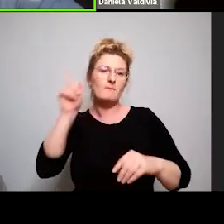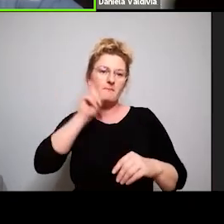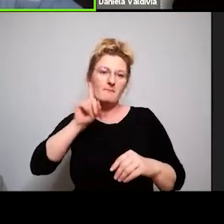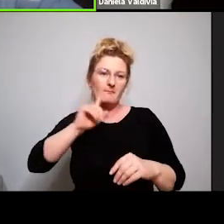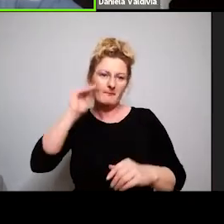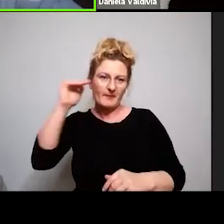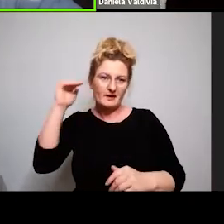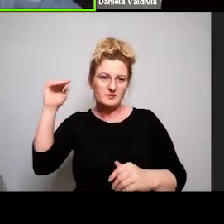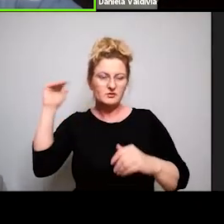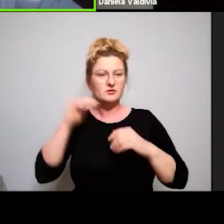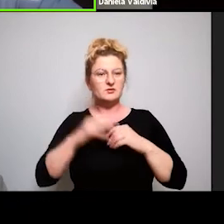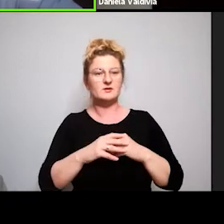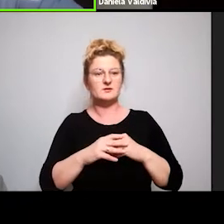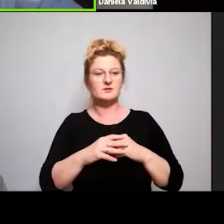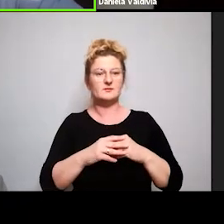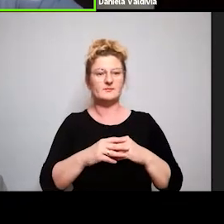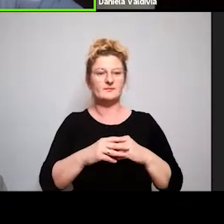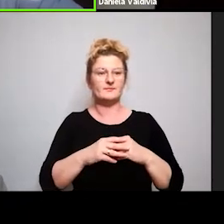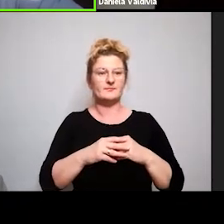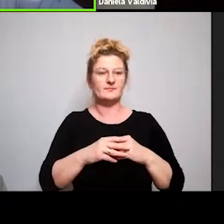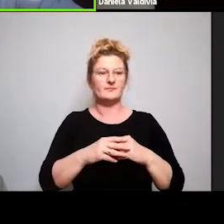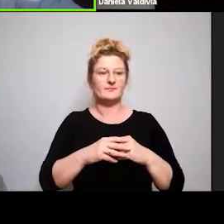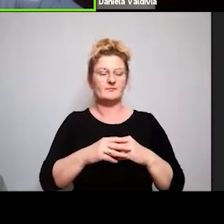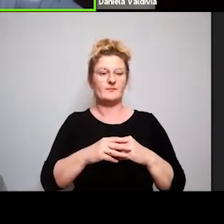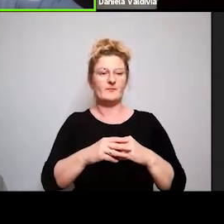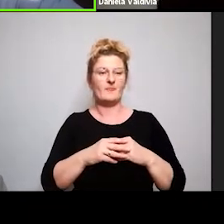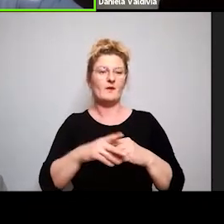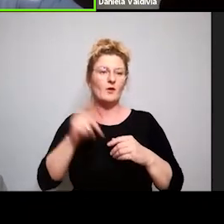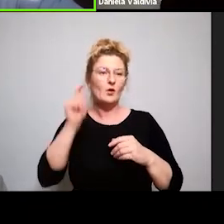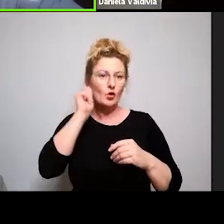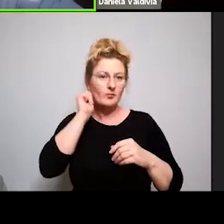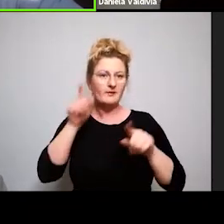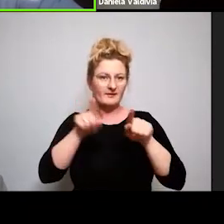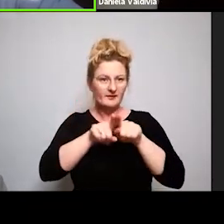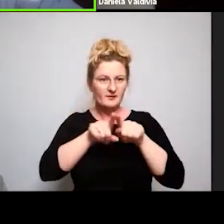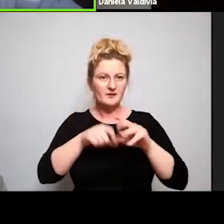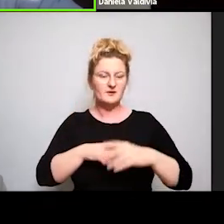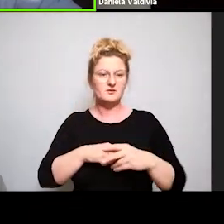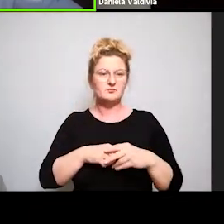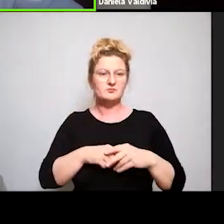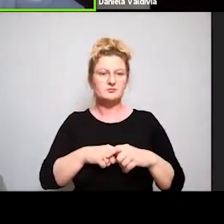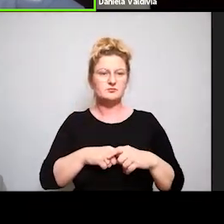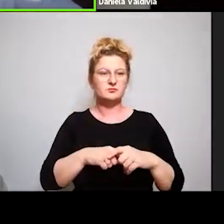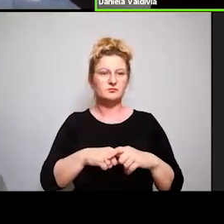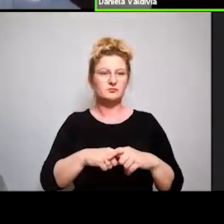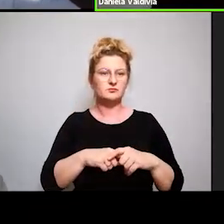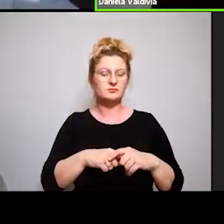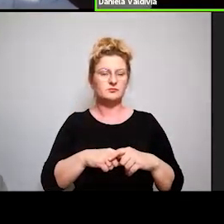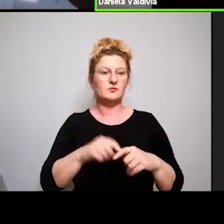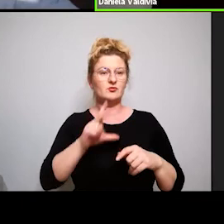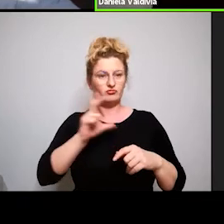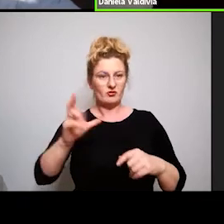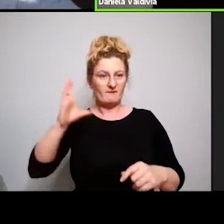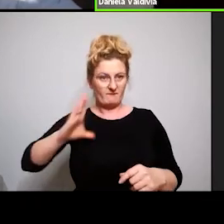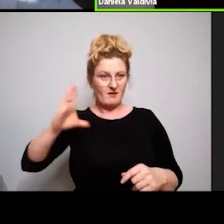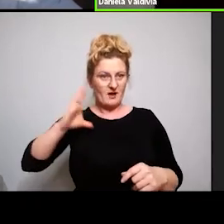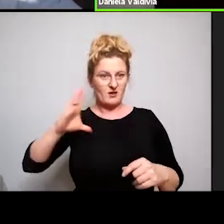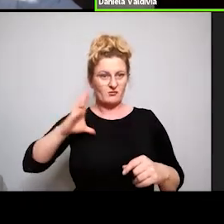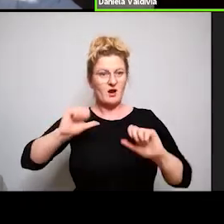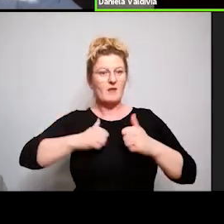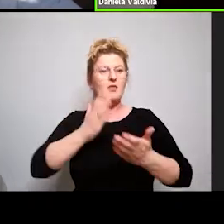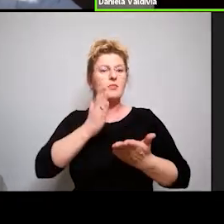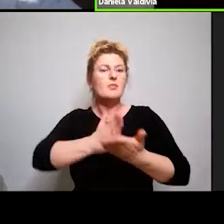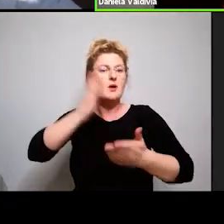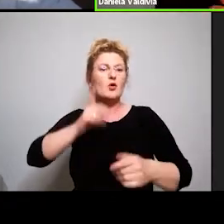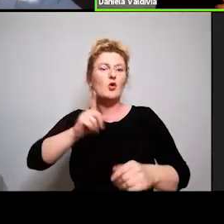boys? Is it a good idea for men working with boys? Yeah, well, I like